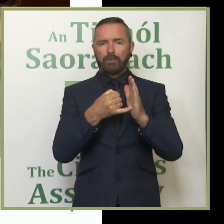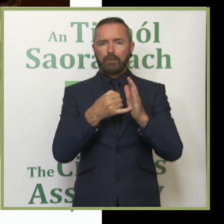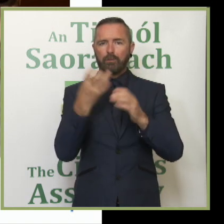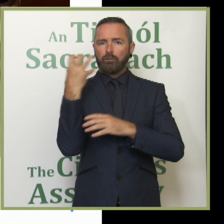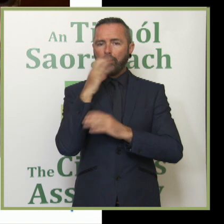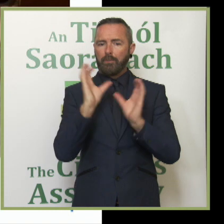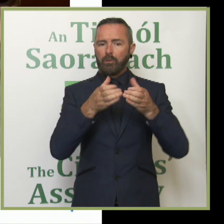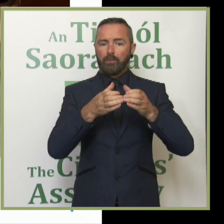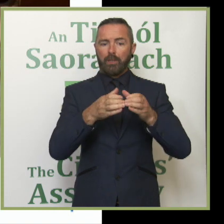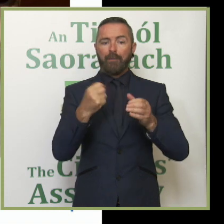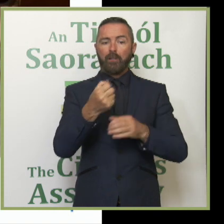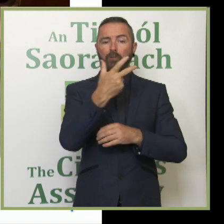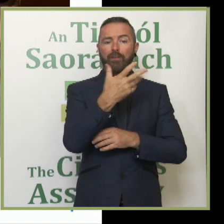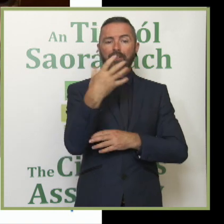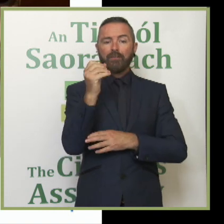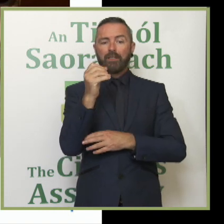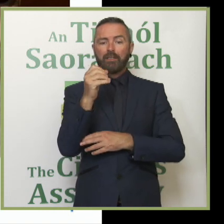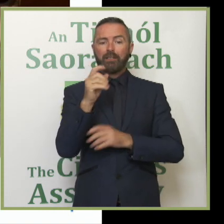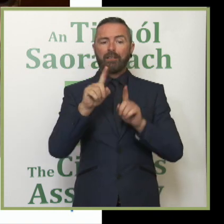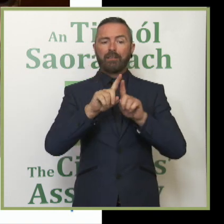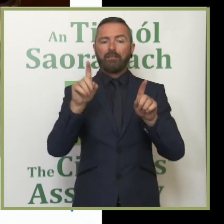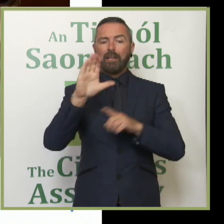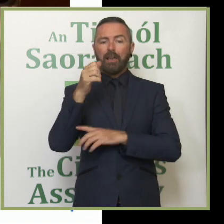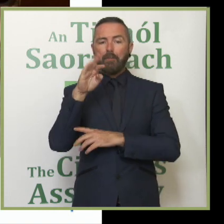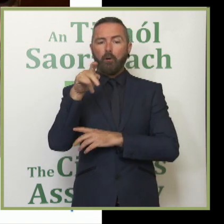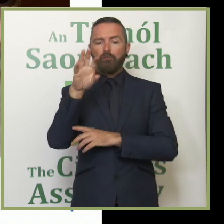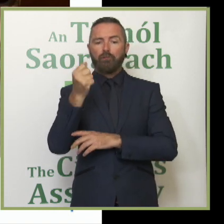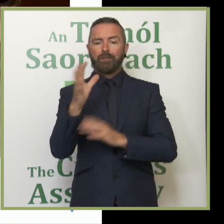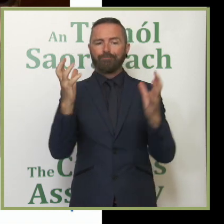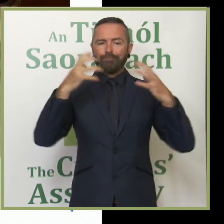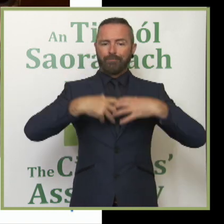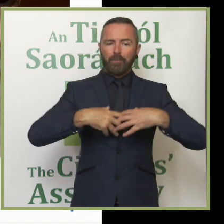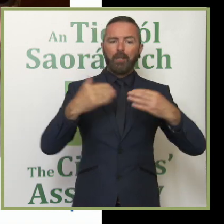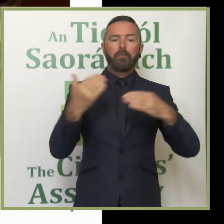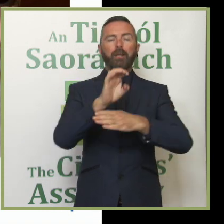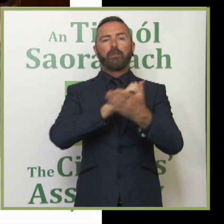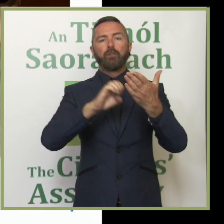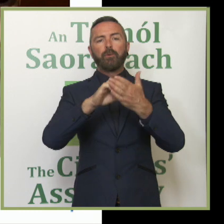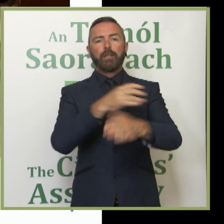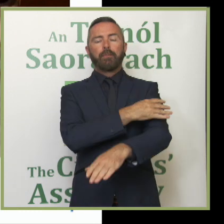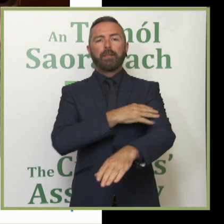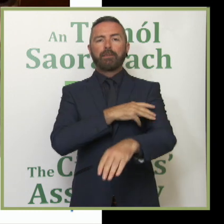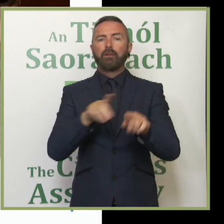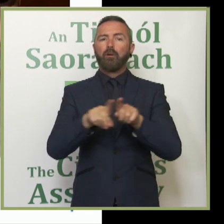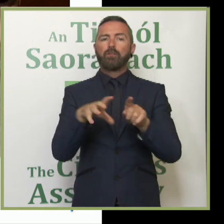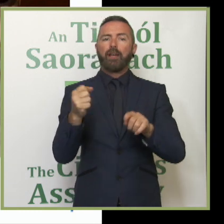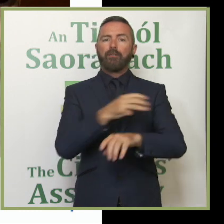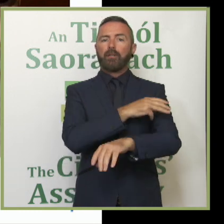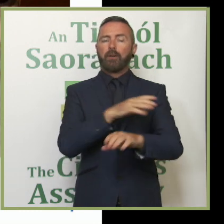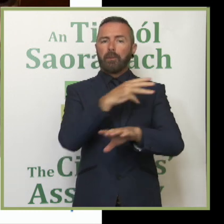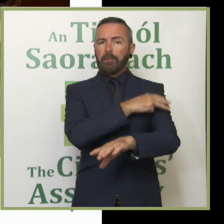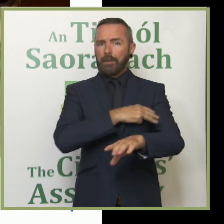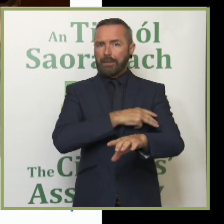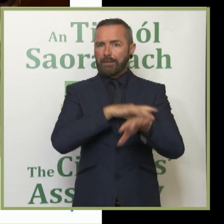over 350 laboratories dismantled in 2020 by European police forces. And we also had police forces